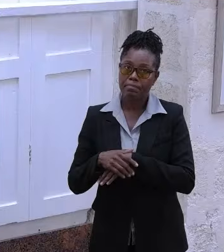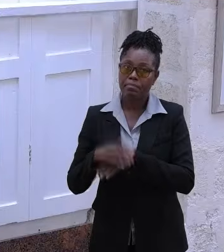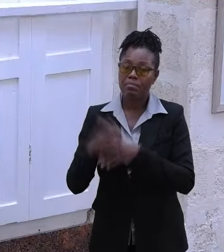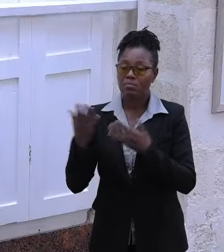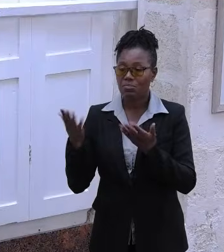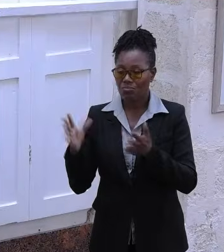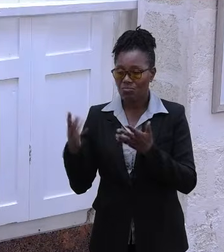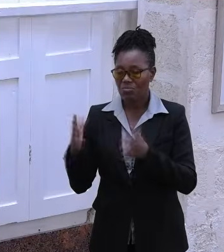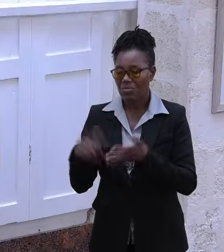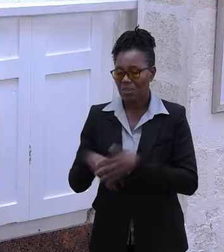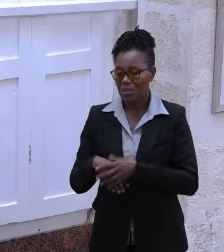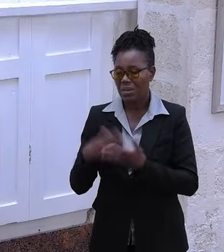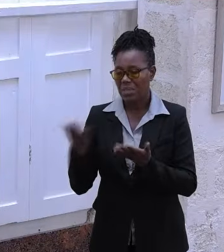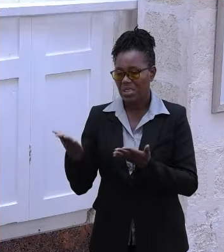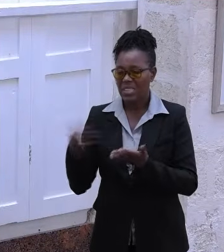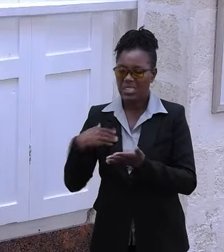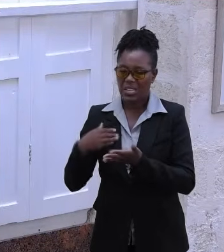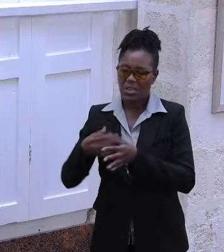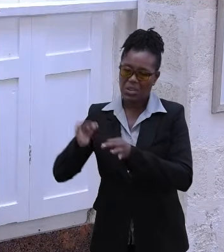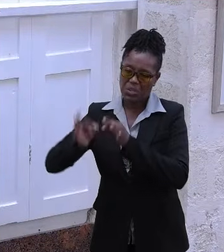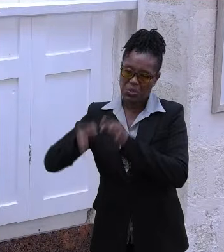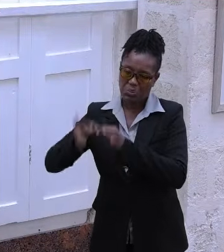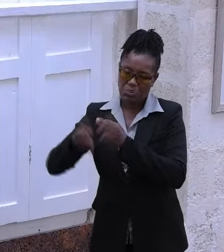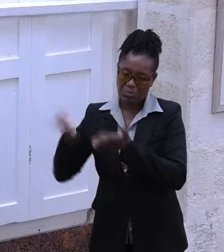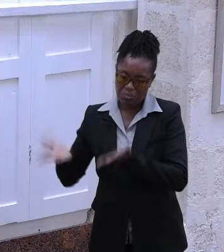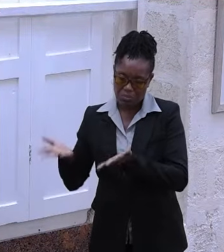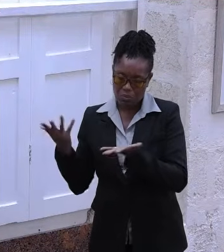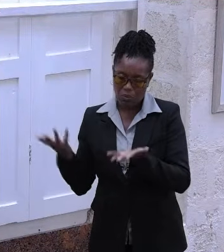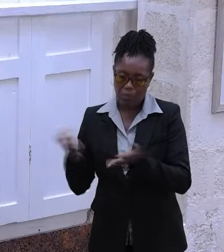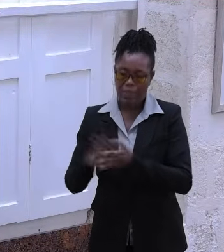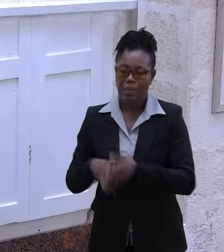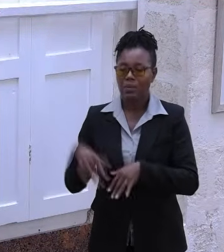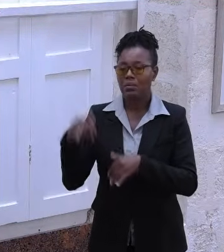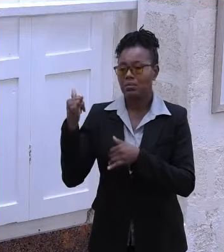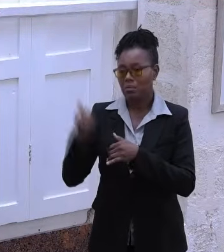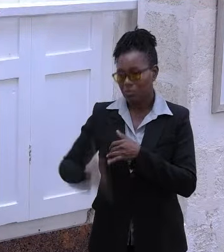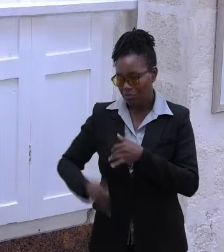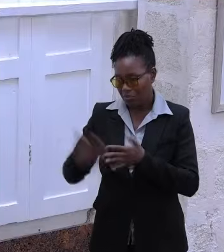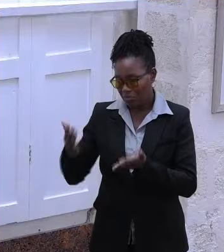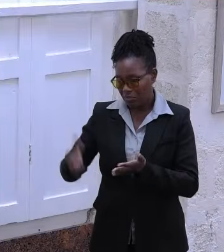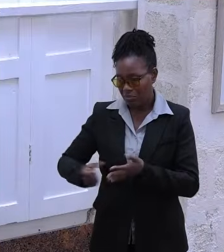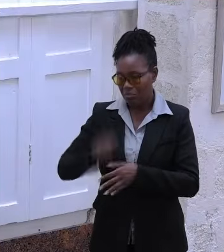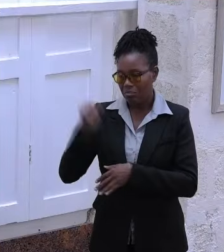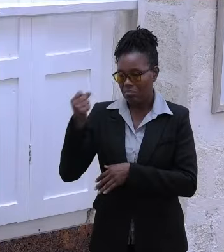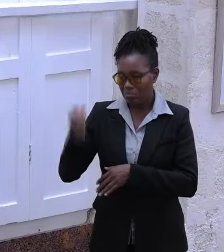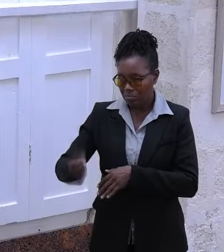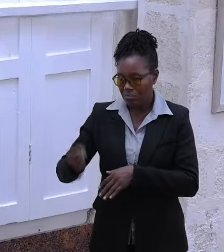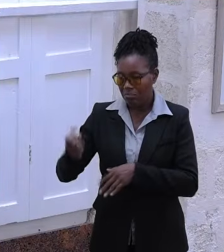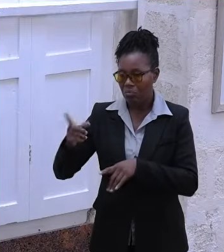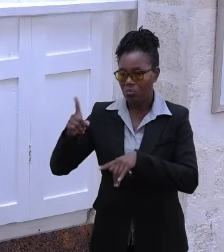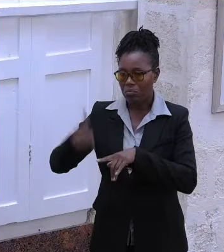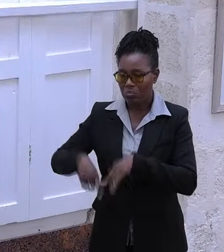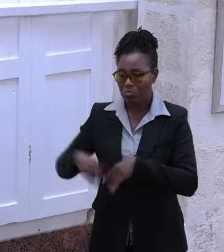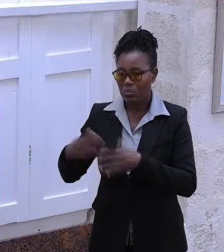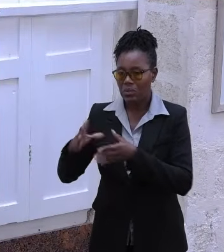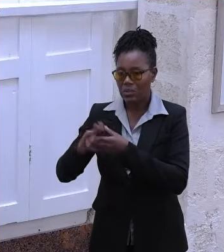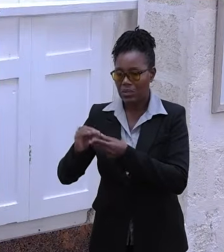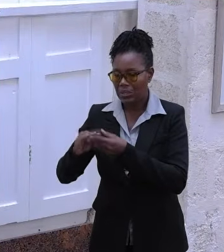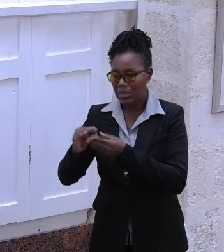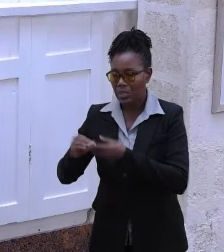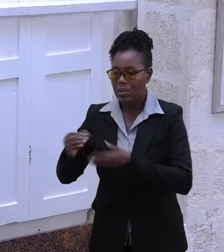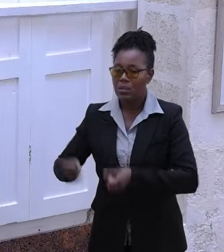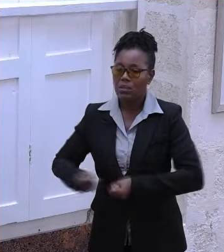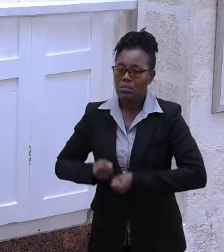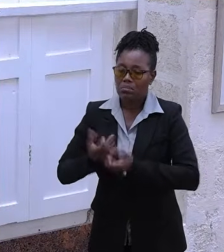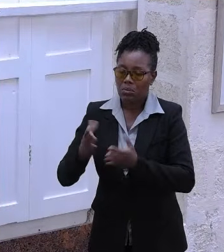plurilateral interpretations, and the final place to rest on and to issue those certificates